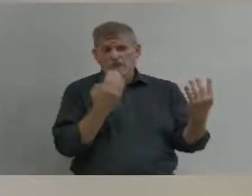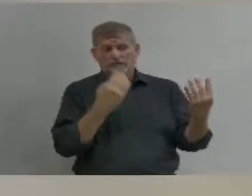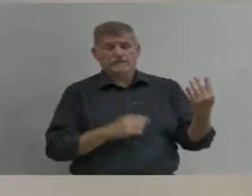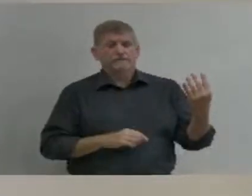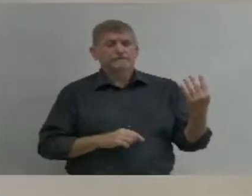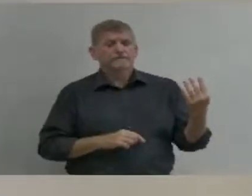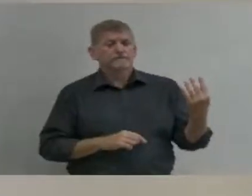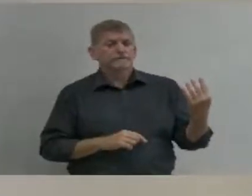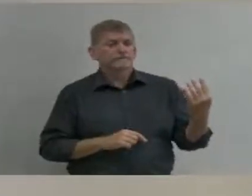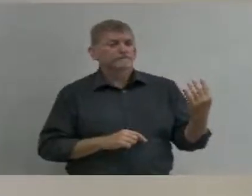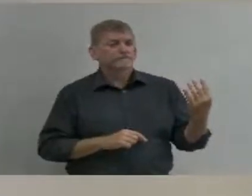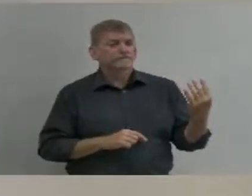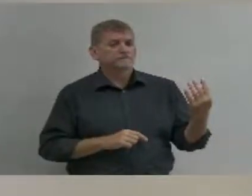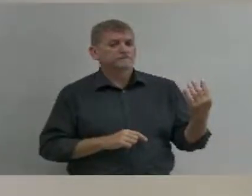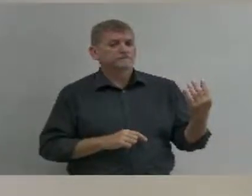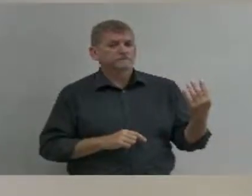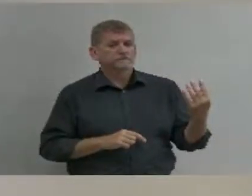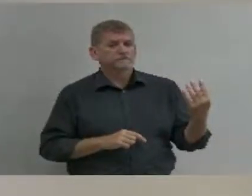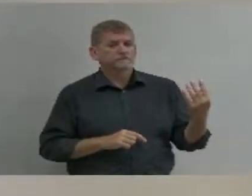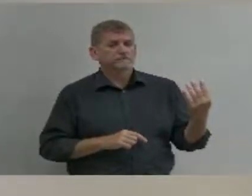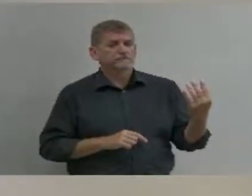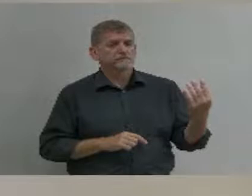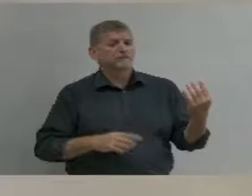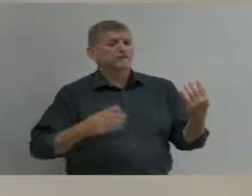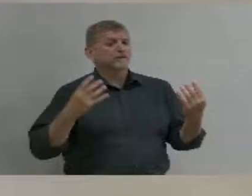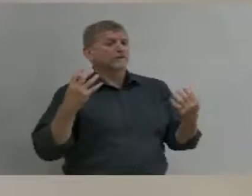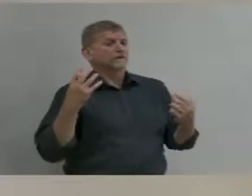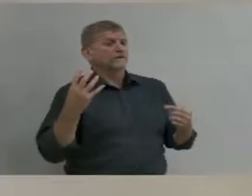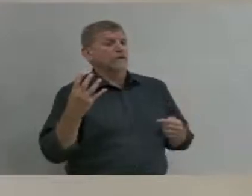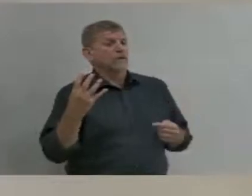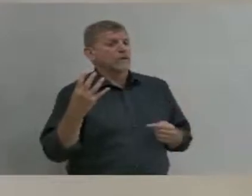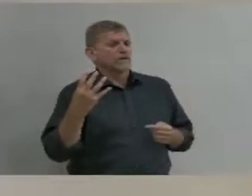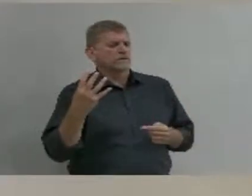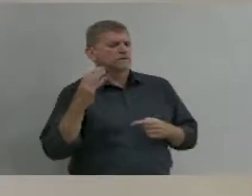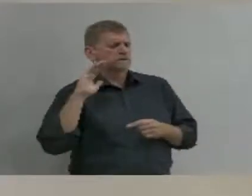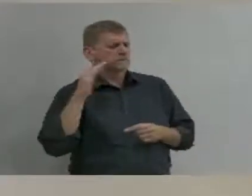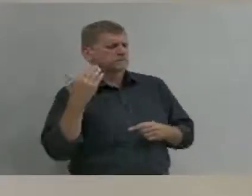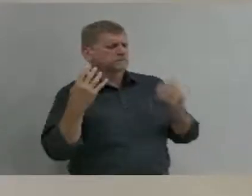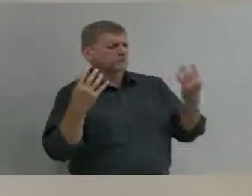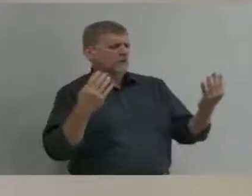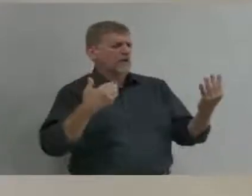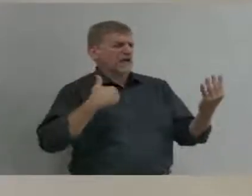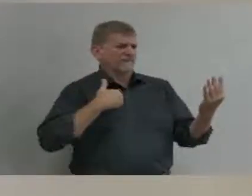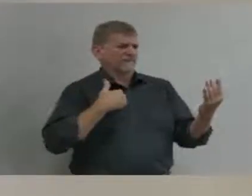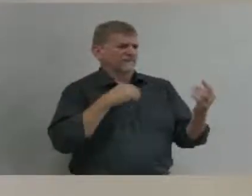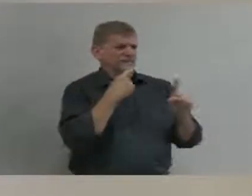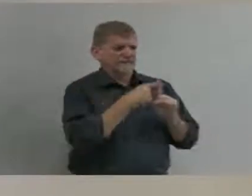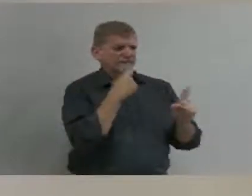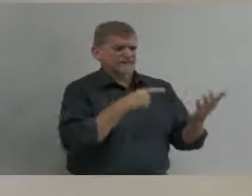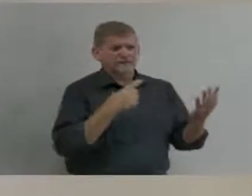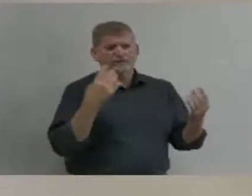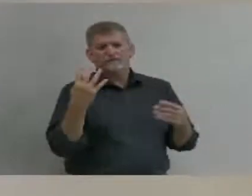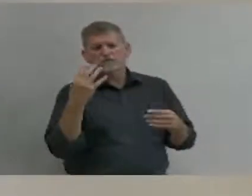patients who were under investigation. And thankfully, over the last number of weeks, that